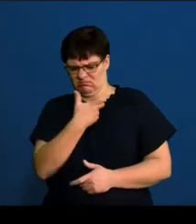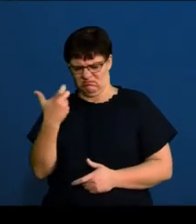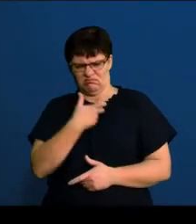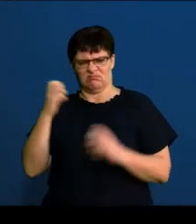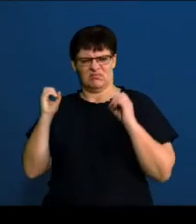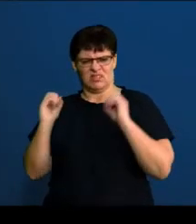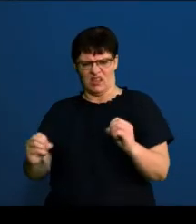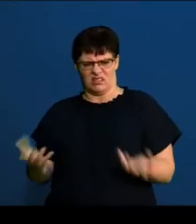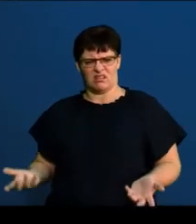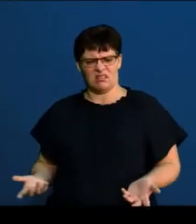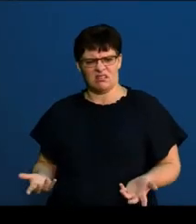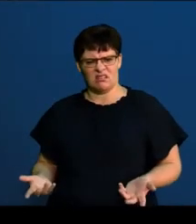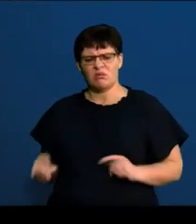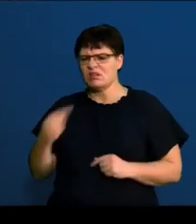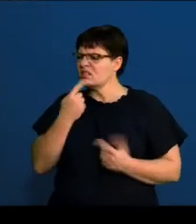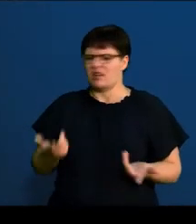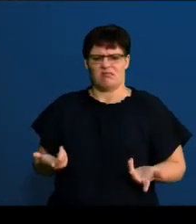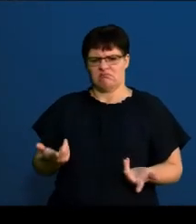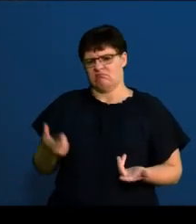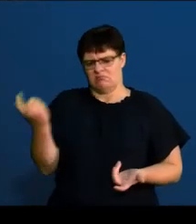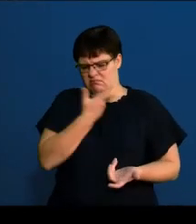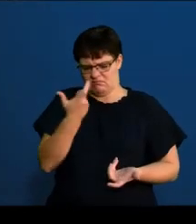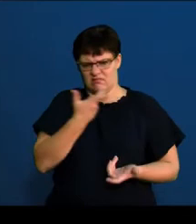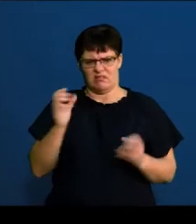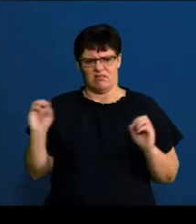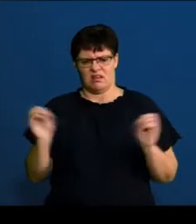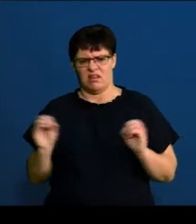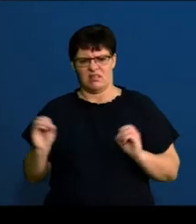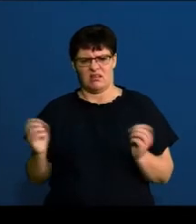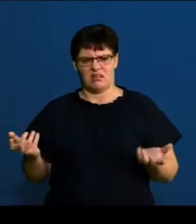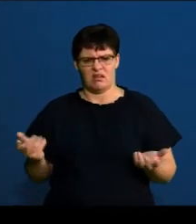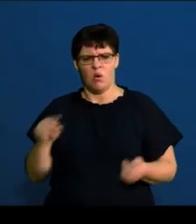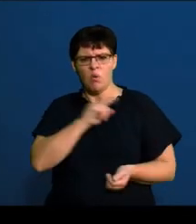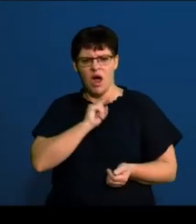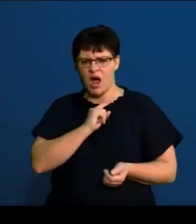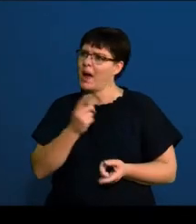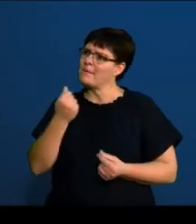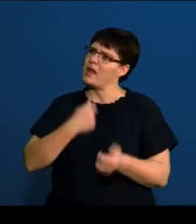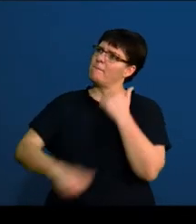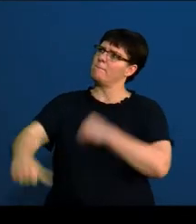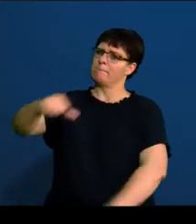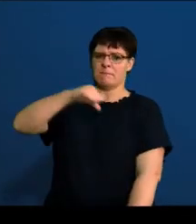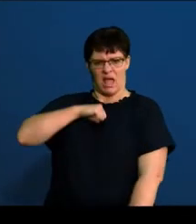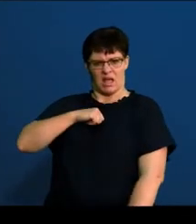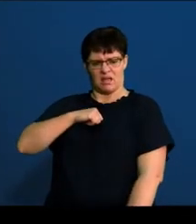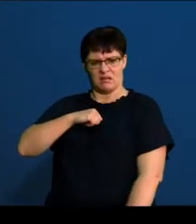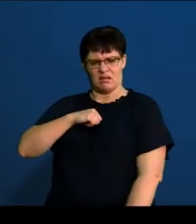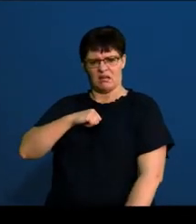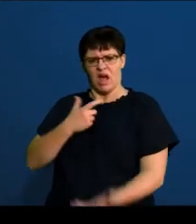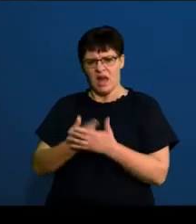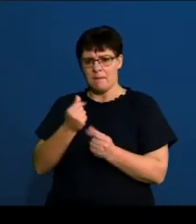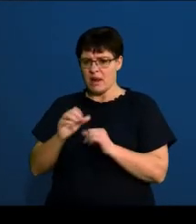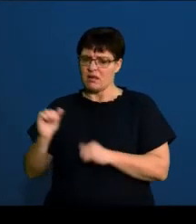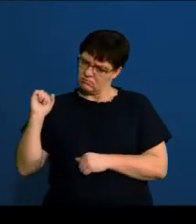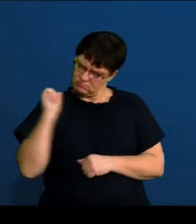frame 6, you could say yes, there is no humor. The woman's request for her change from Jeremy, as the money belongs